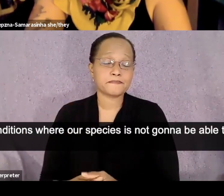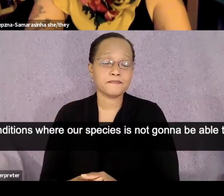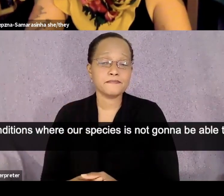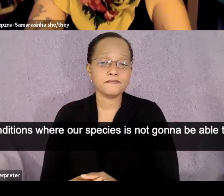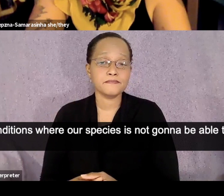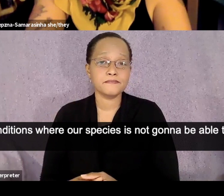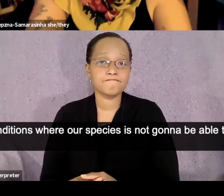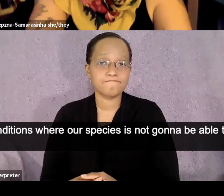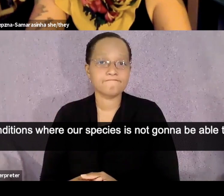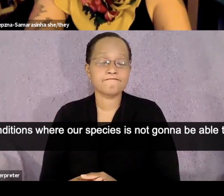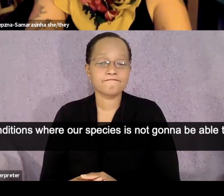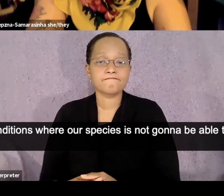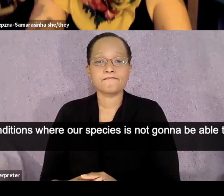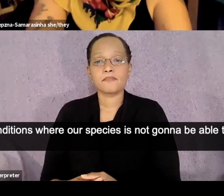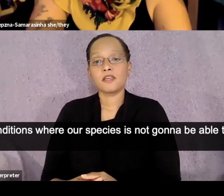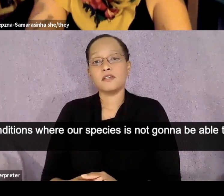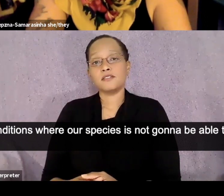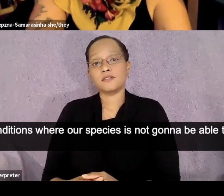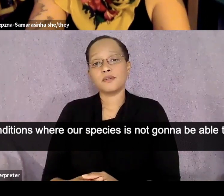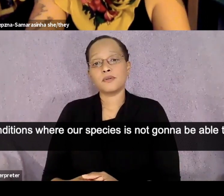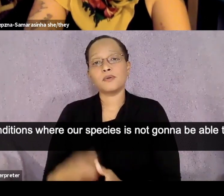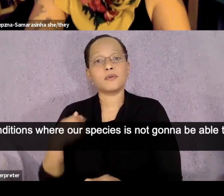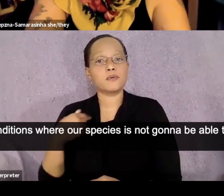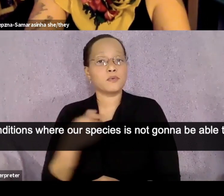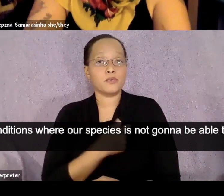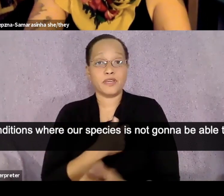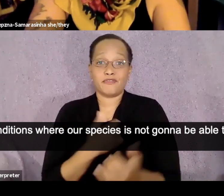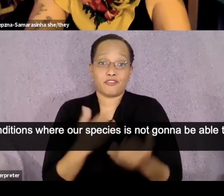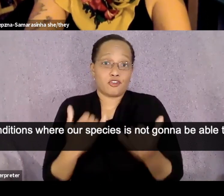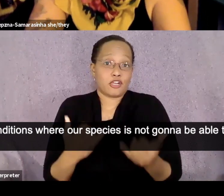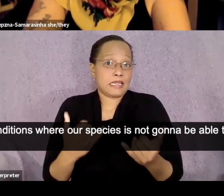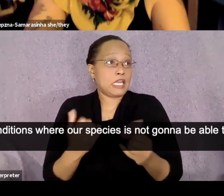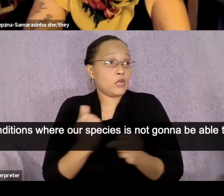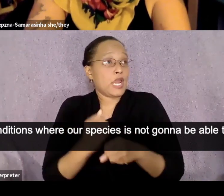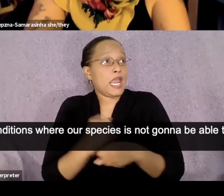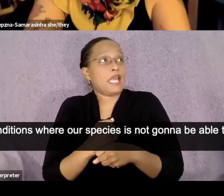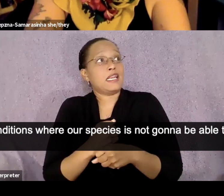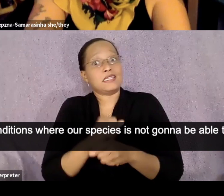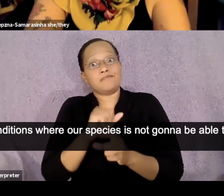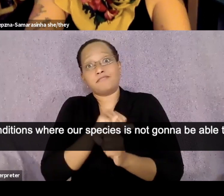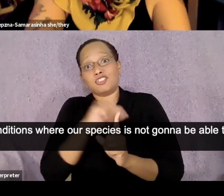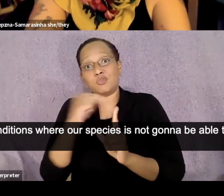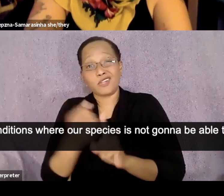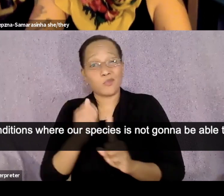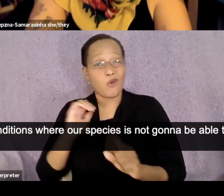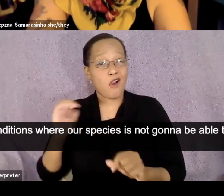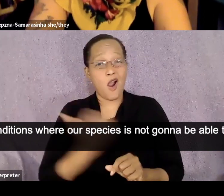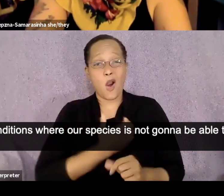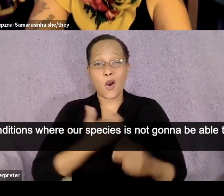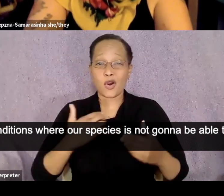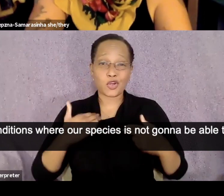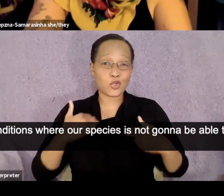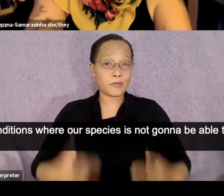as possible. But, you know, we've created conditions where our species is not going to be able to